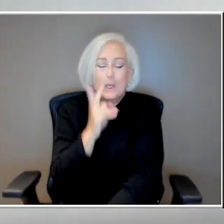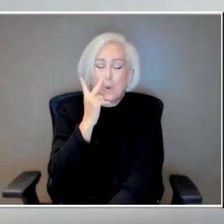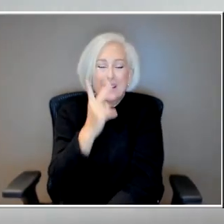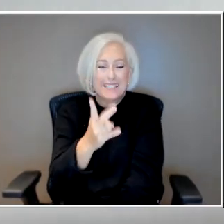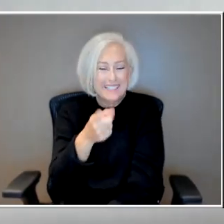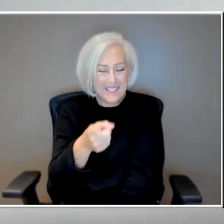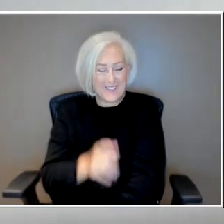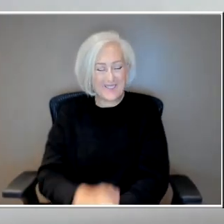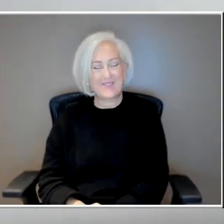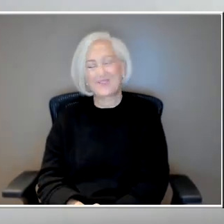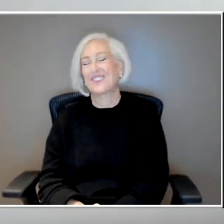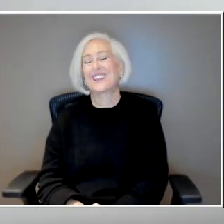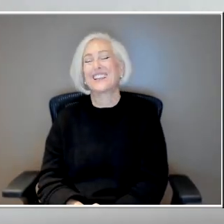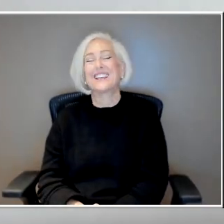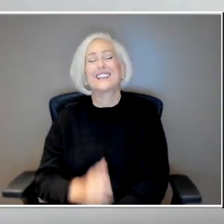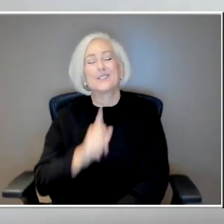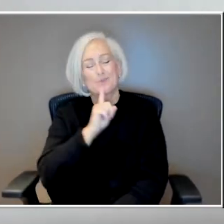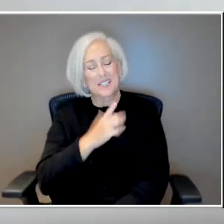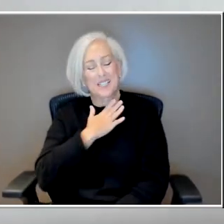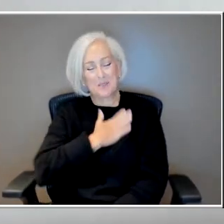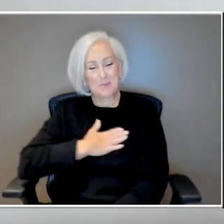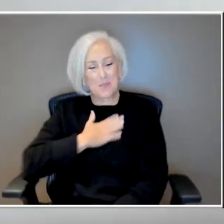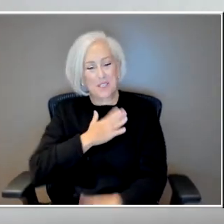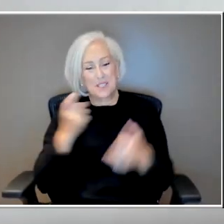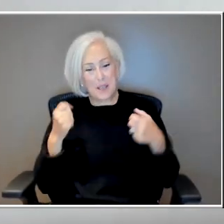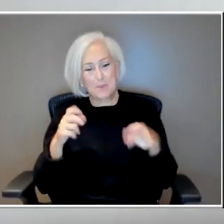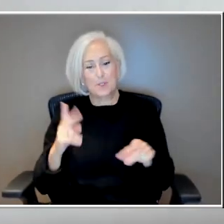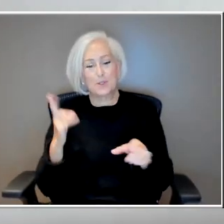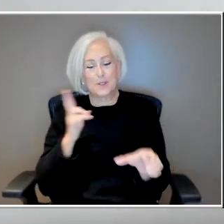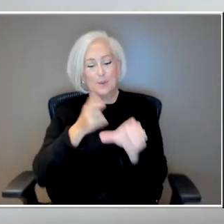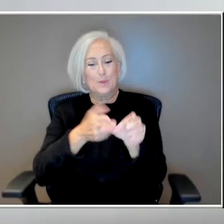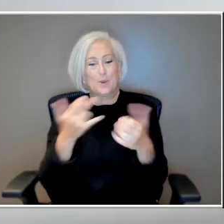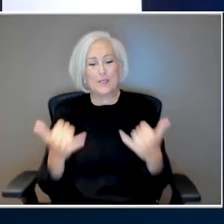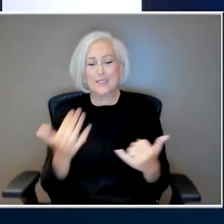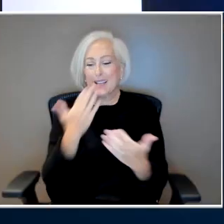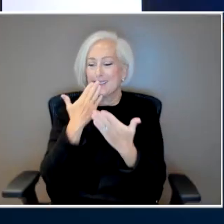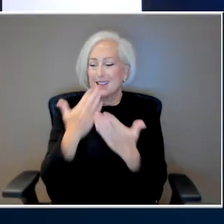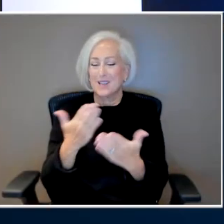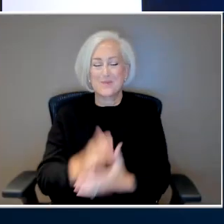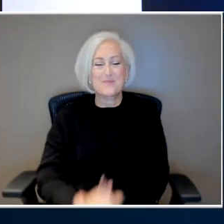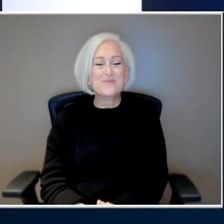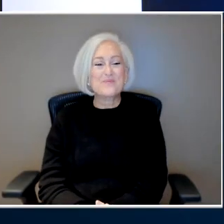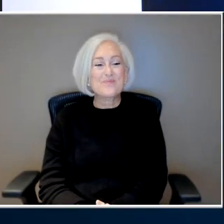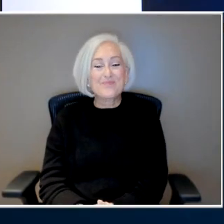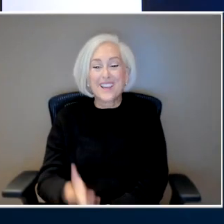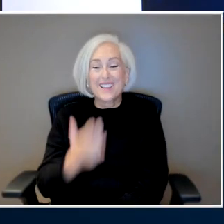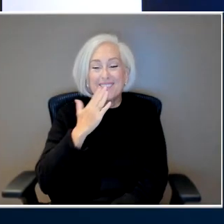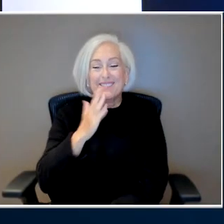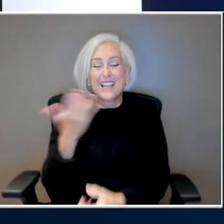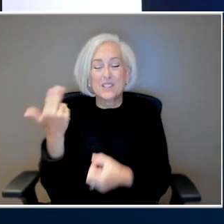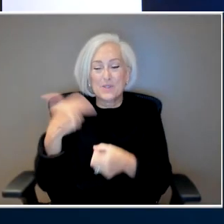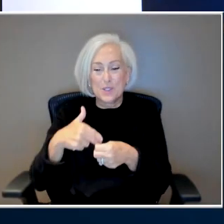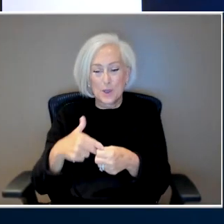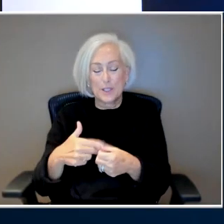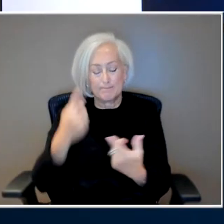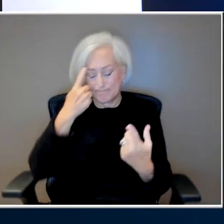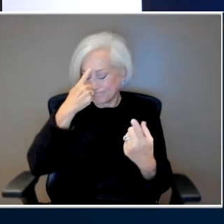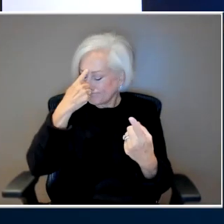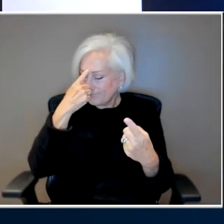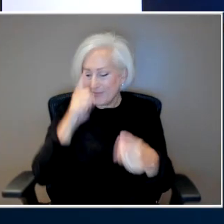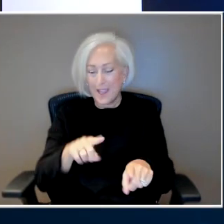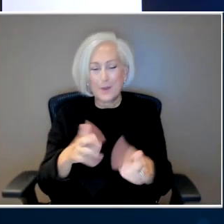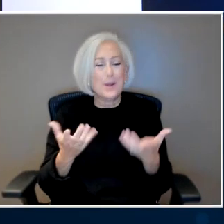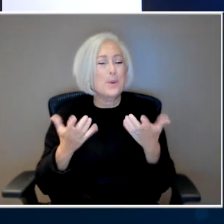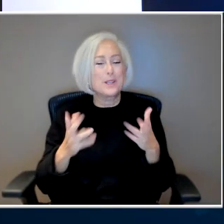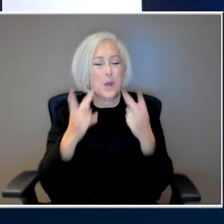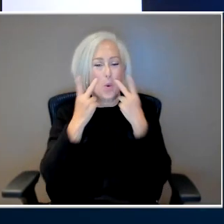winter. And I really appreciate the opportunity to be here this morning. Thank you. Well, thank you for being here, and I agree with you. We don't want to see y'all here